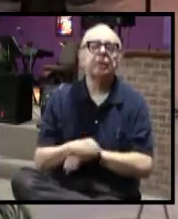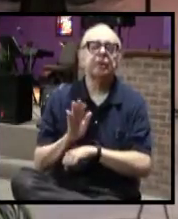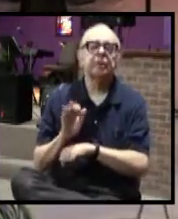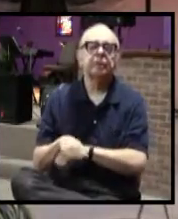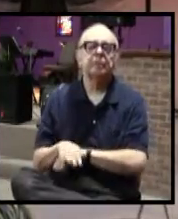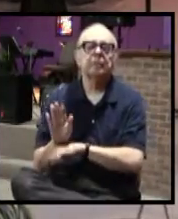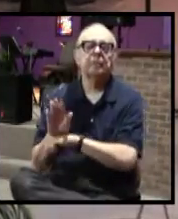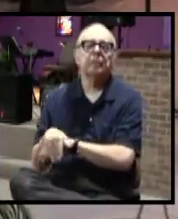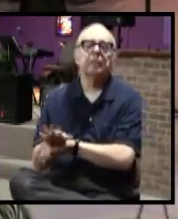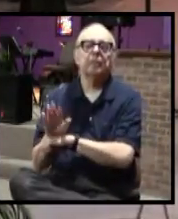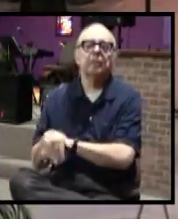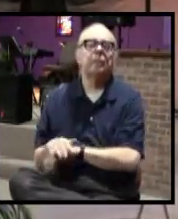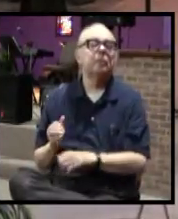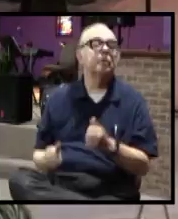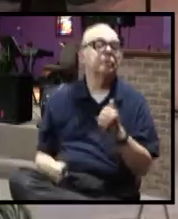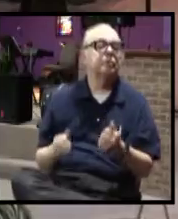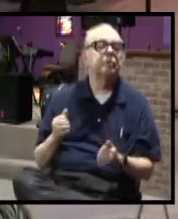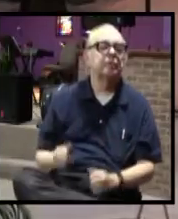hypocrites.